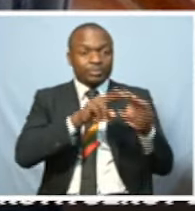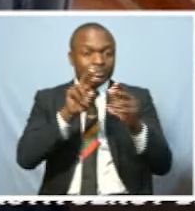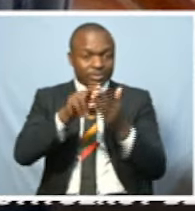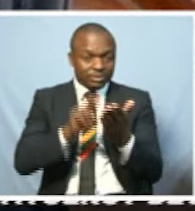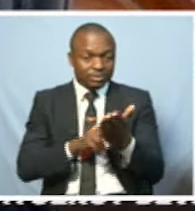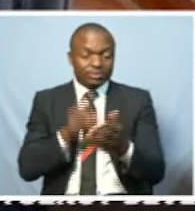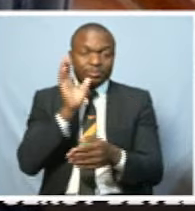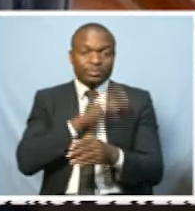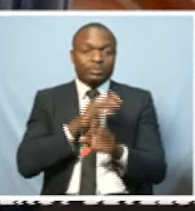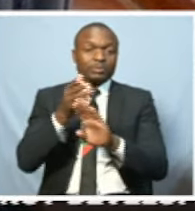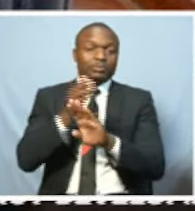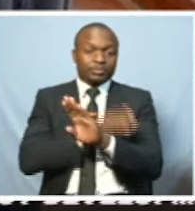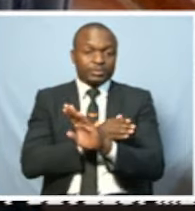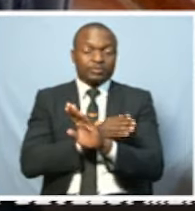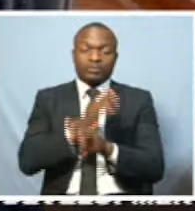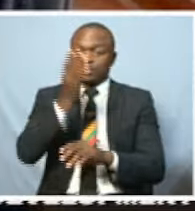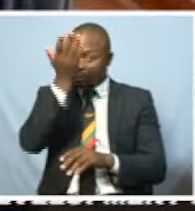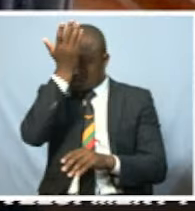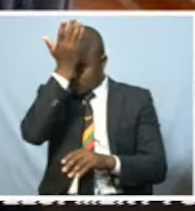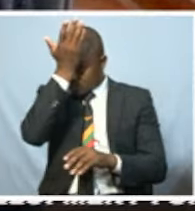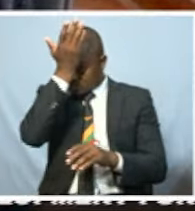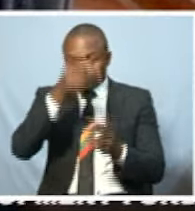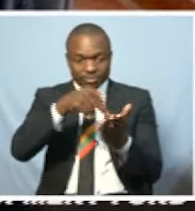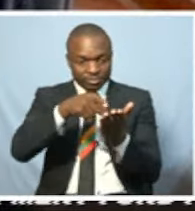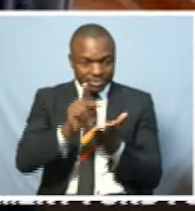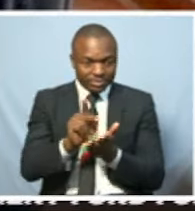way before the actual day of payment.